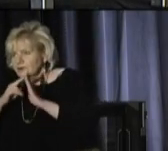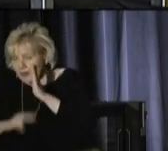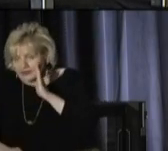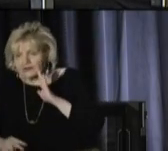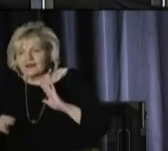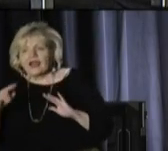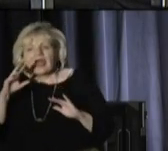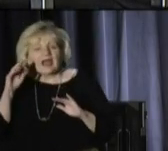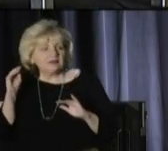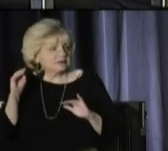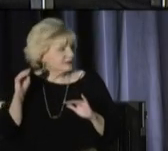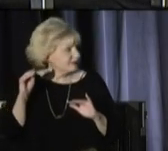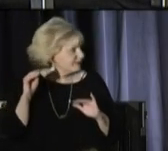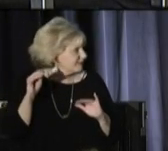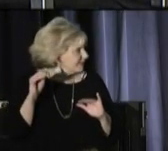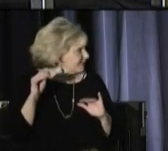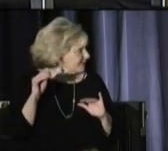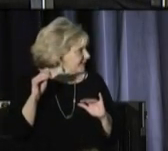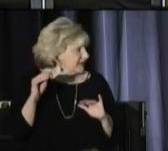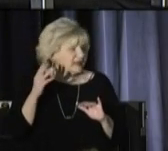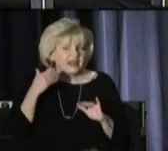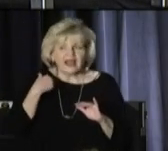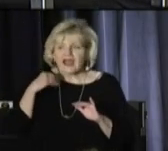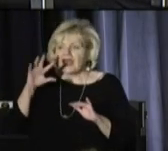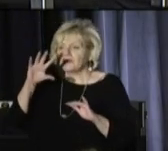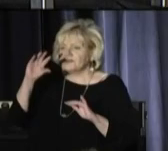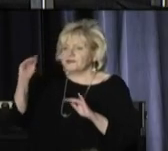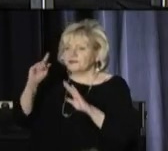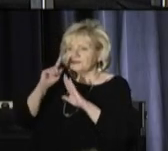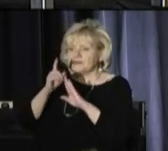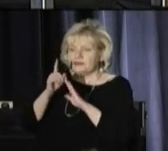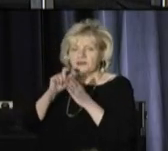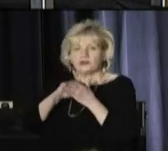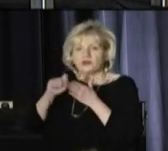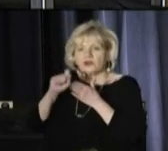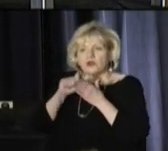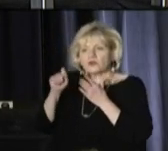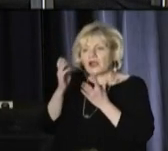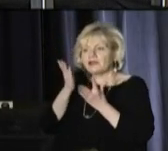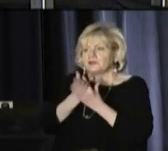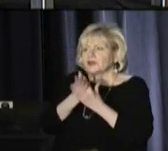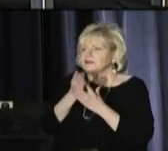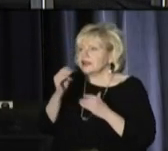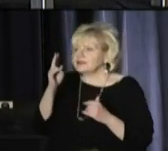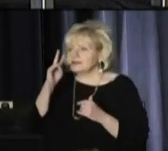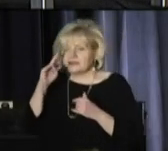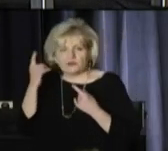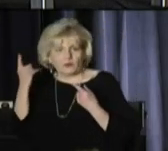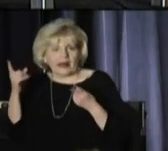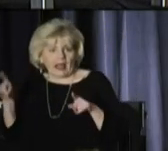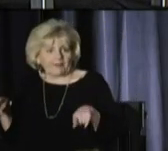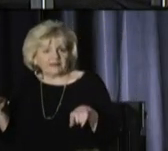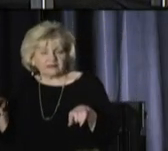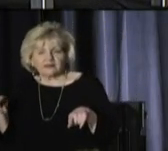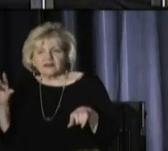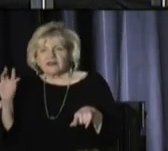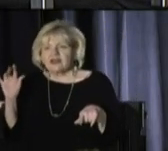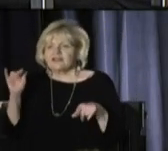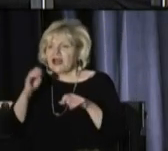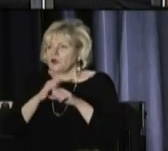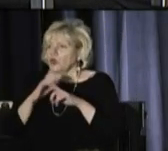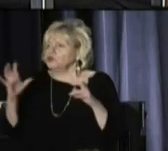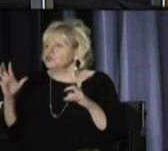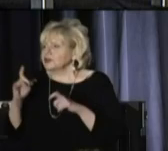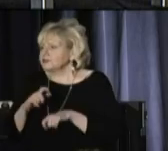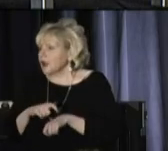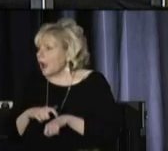taking like, you know, 50-minute writing breaks and just seeing what happens, like engaging in that like illusion of infinite time.